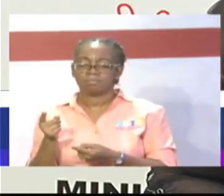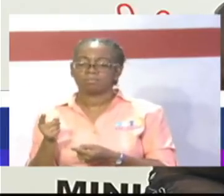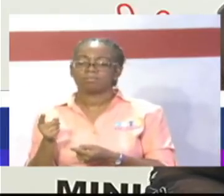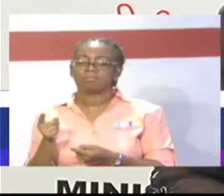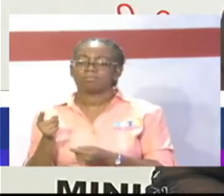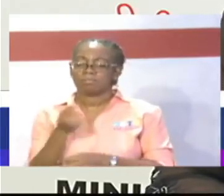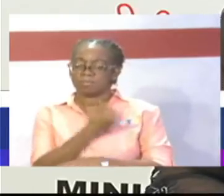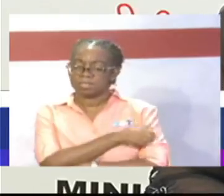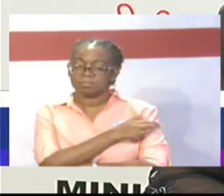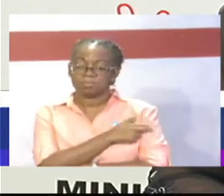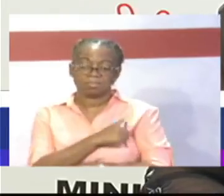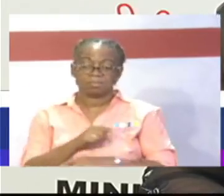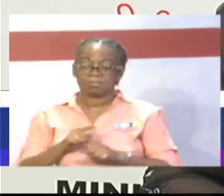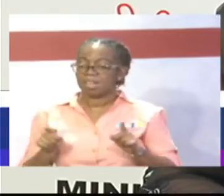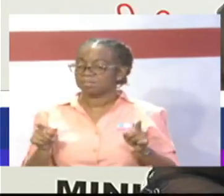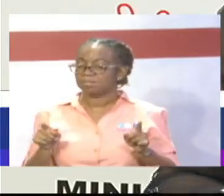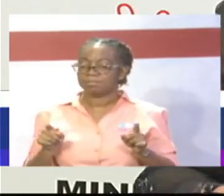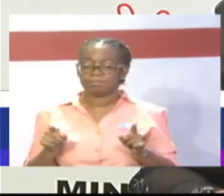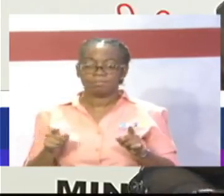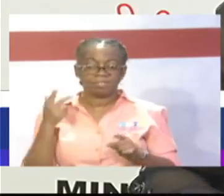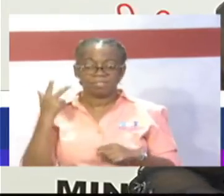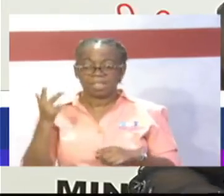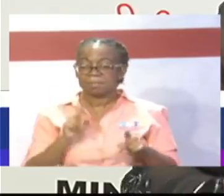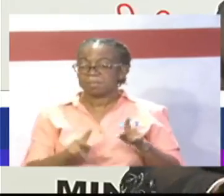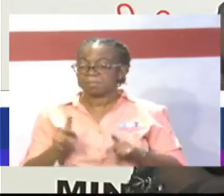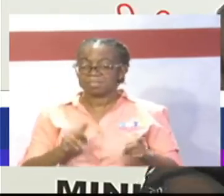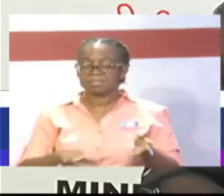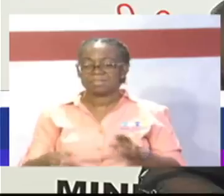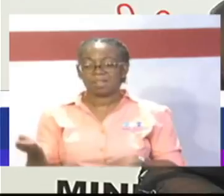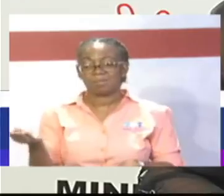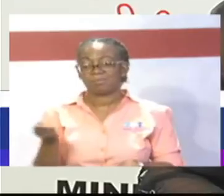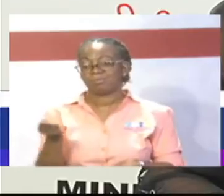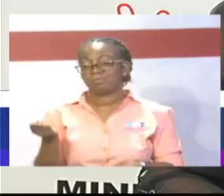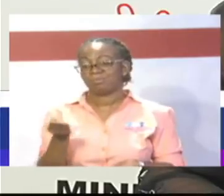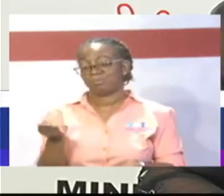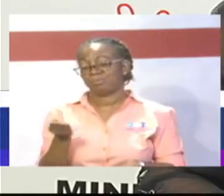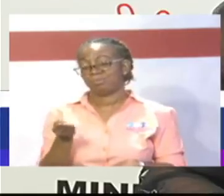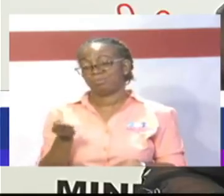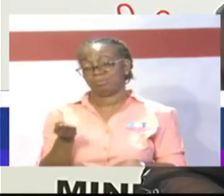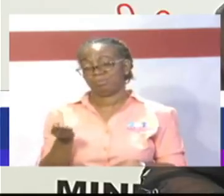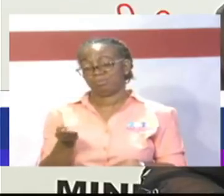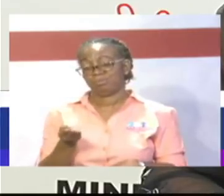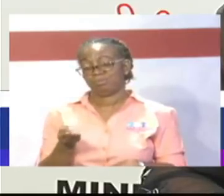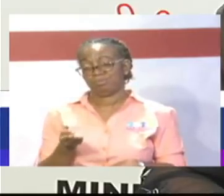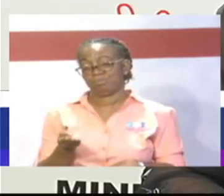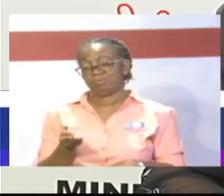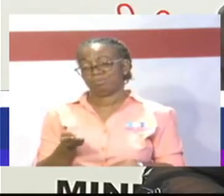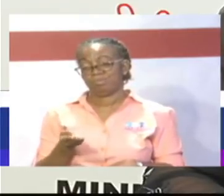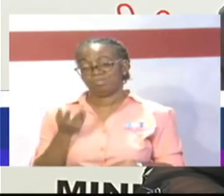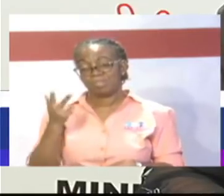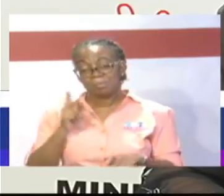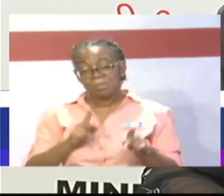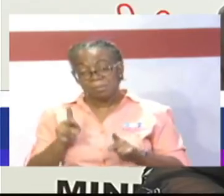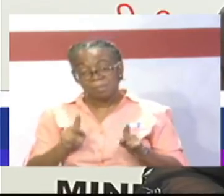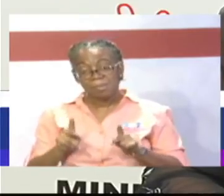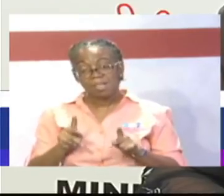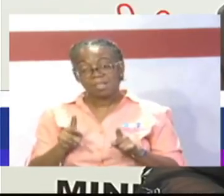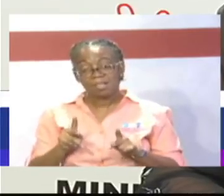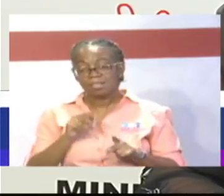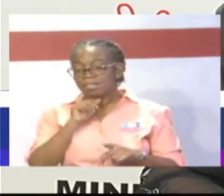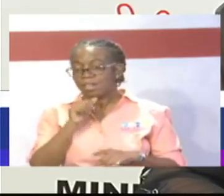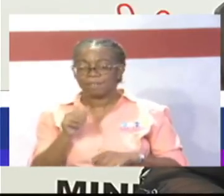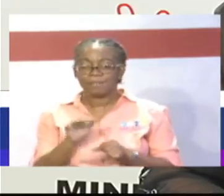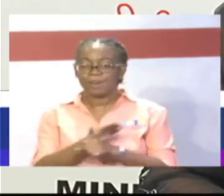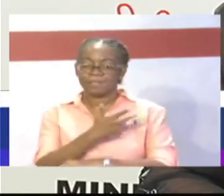But unfortunately, these 3 persons succumbed to the COVID-19. These 3 persons were not